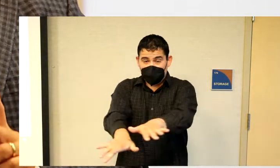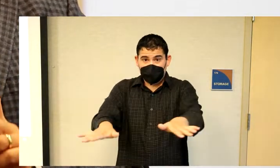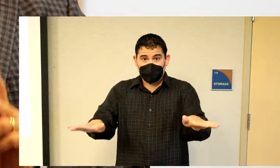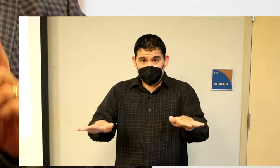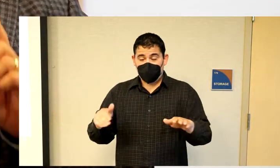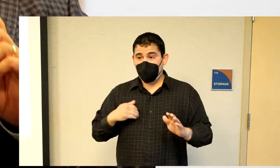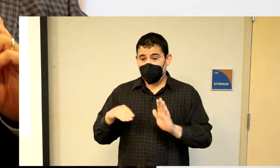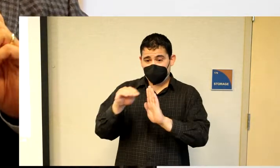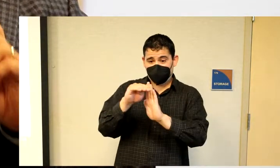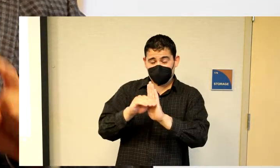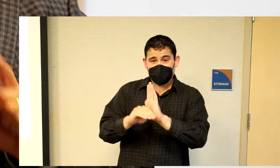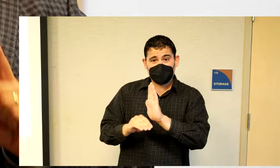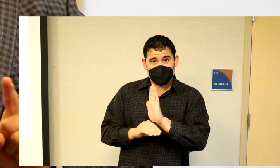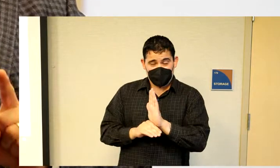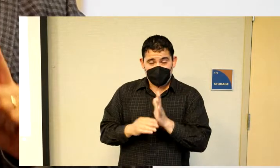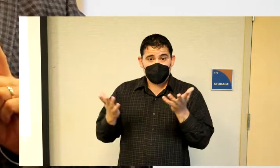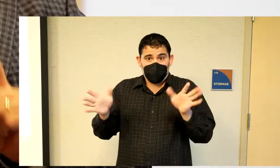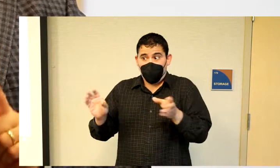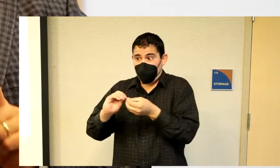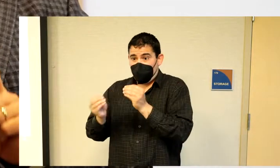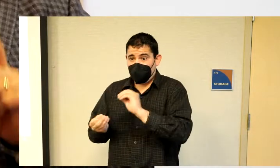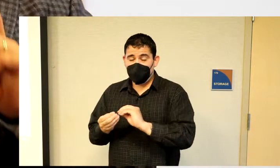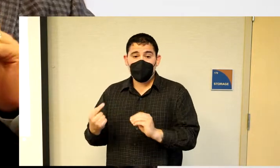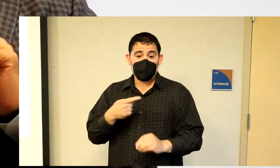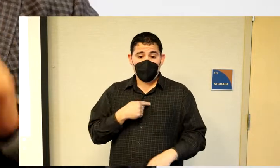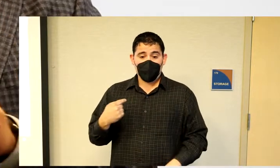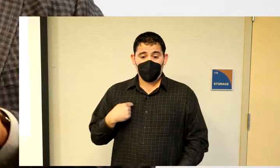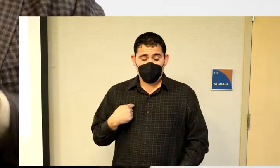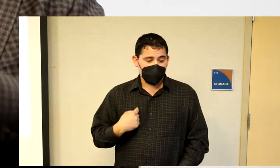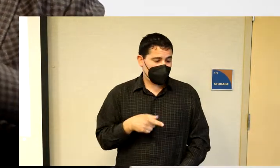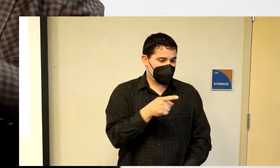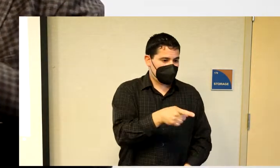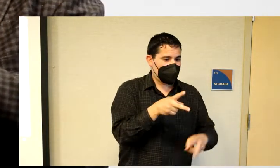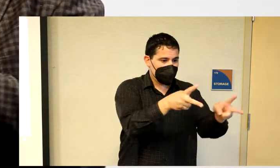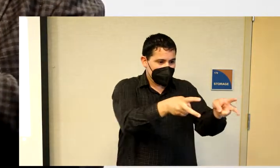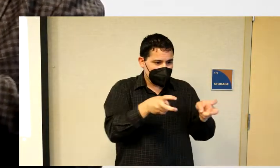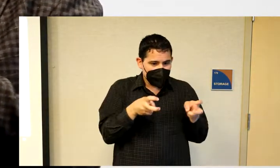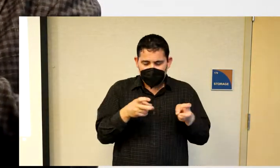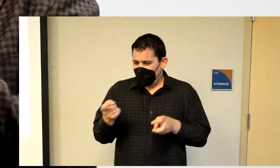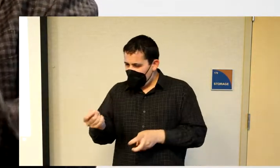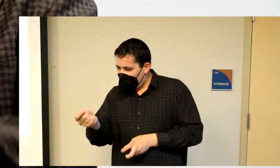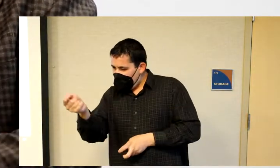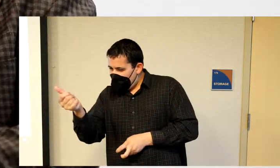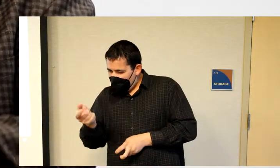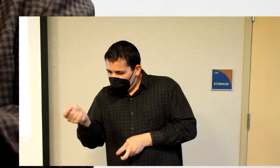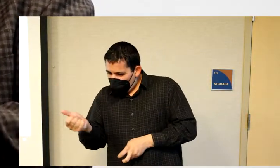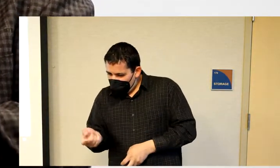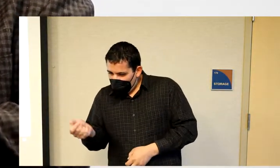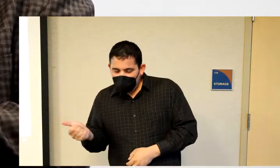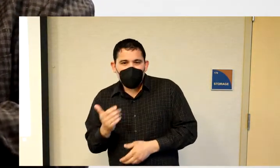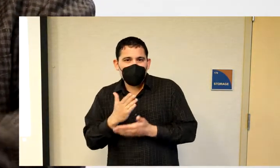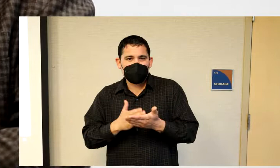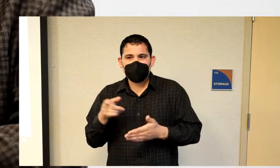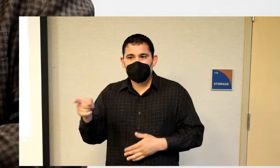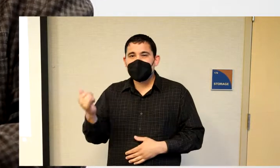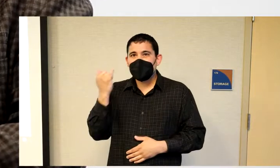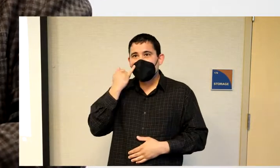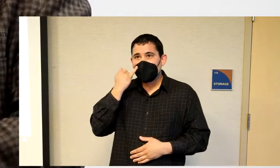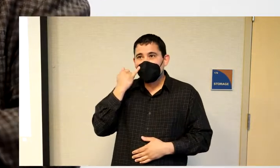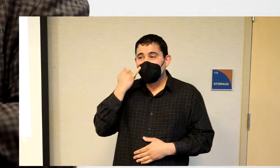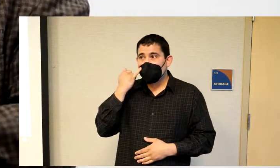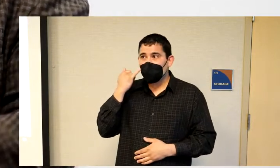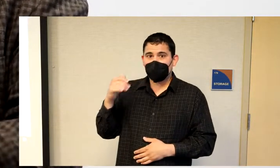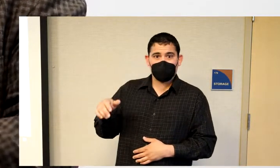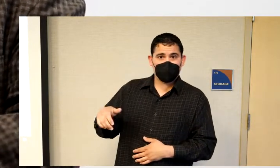these numbers, we take out and remove anyone who was, if you had a state correctional